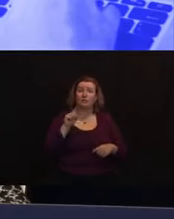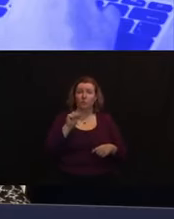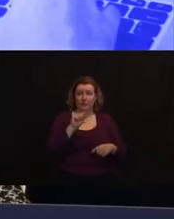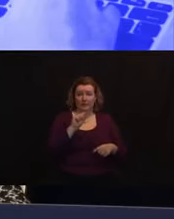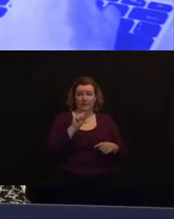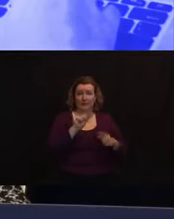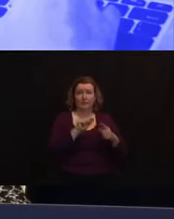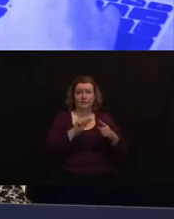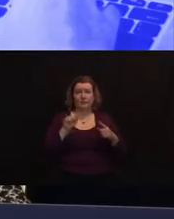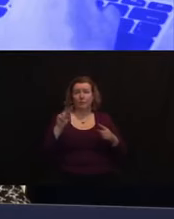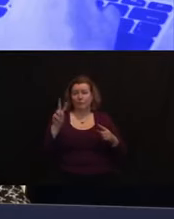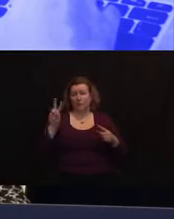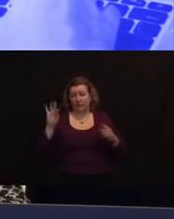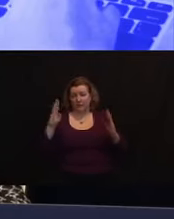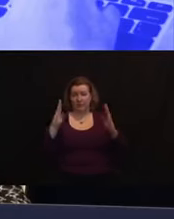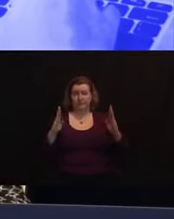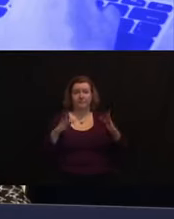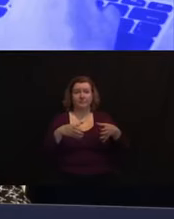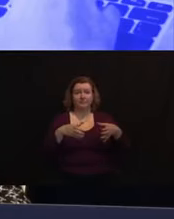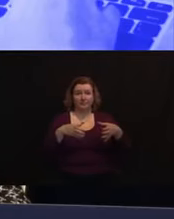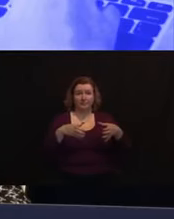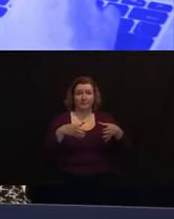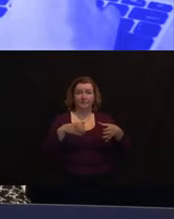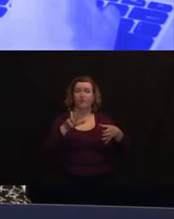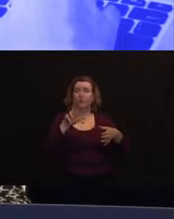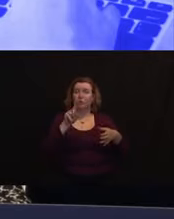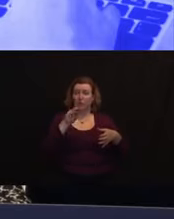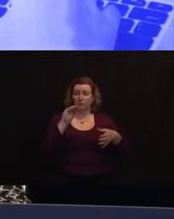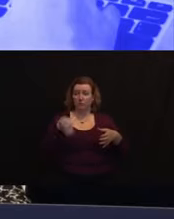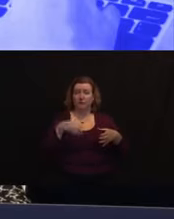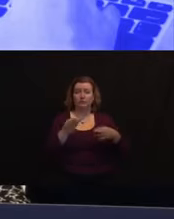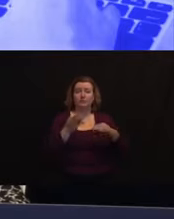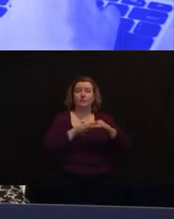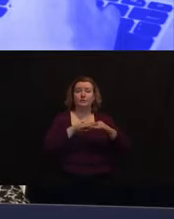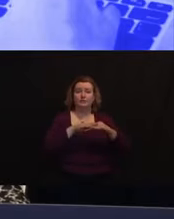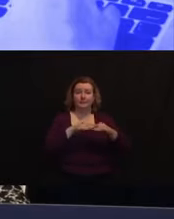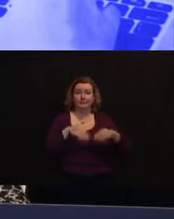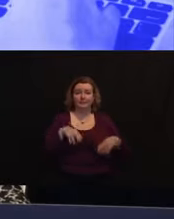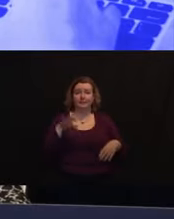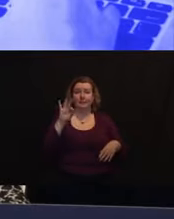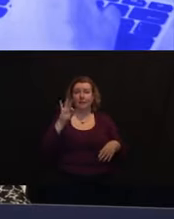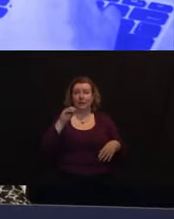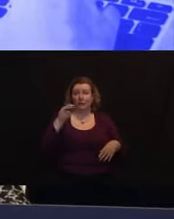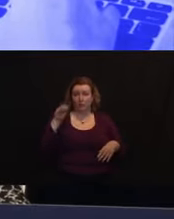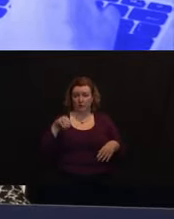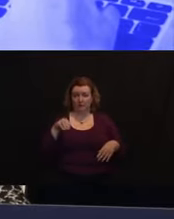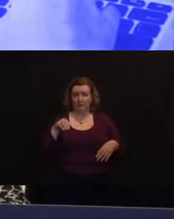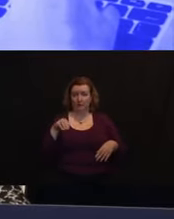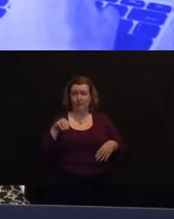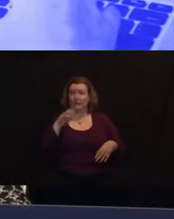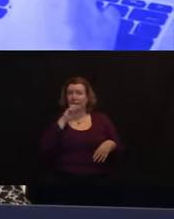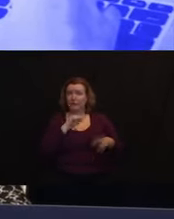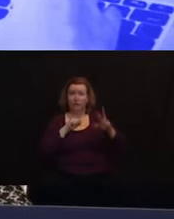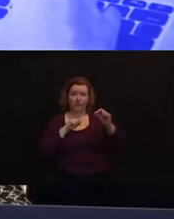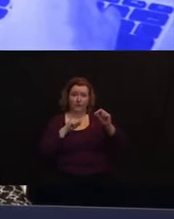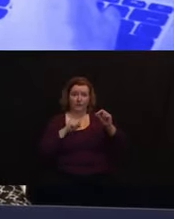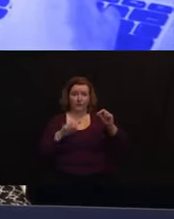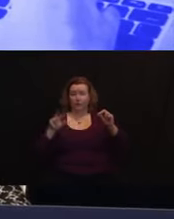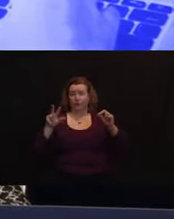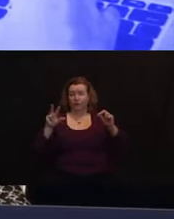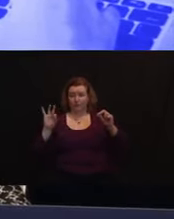and 29. It's a 31% increase. 9% increase in the age group of 30 to 39.